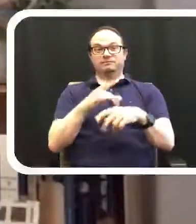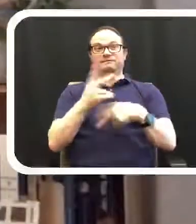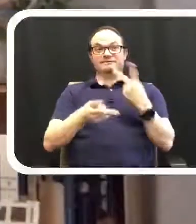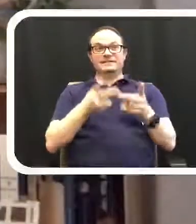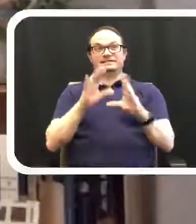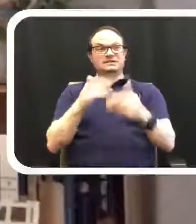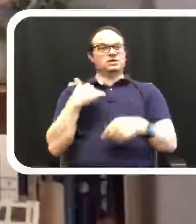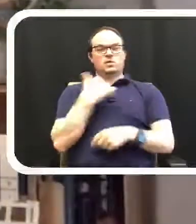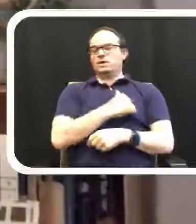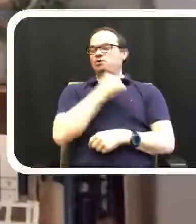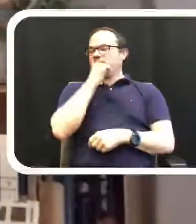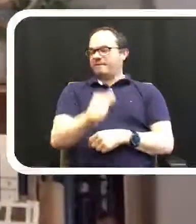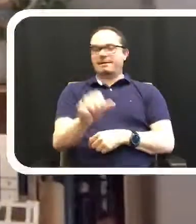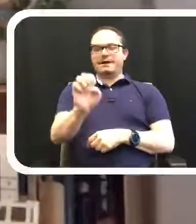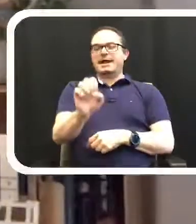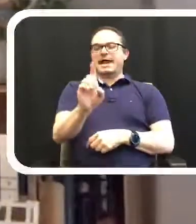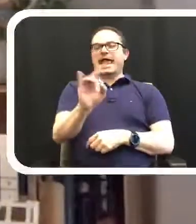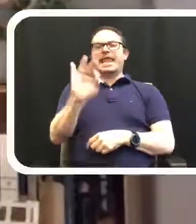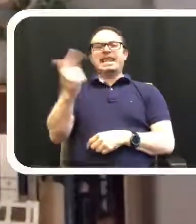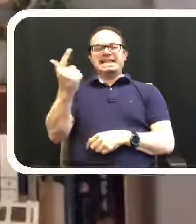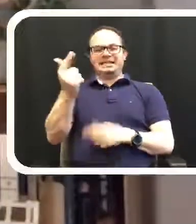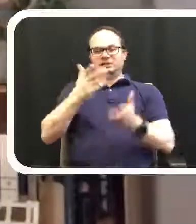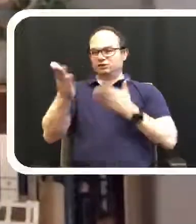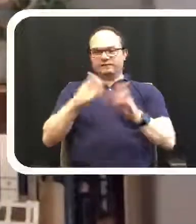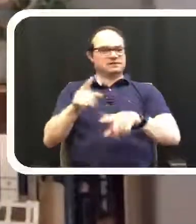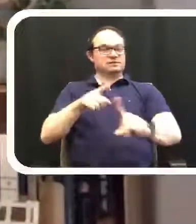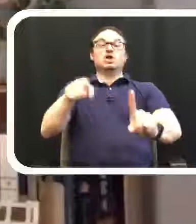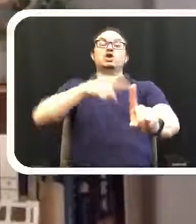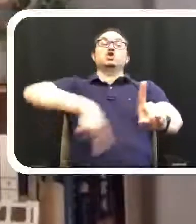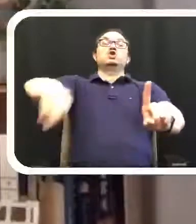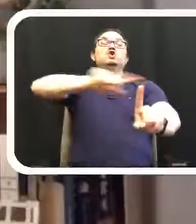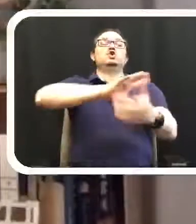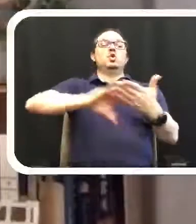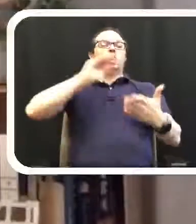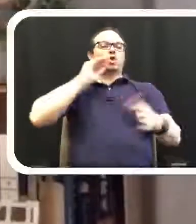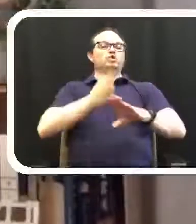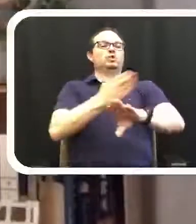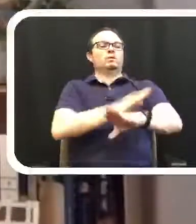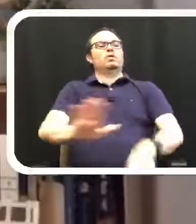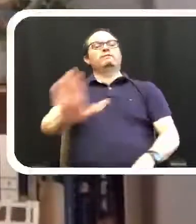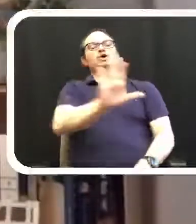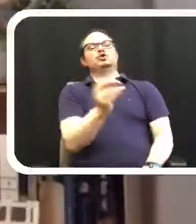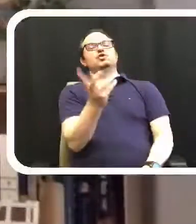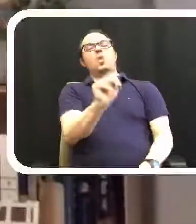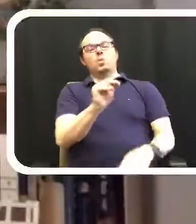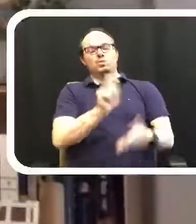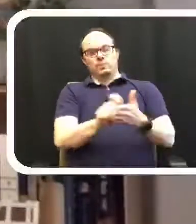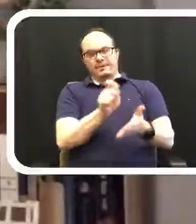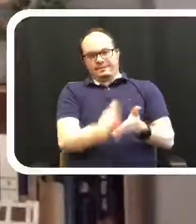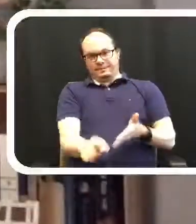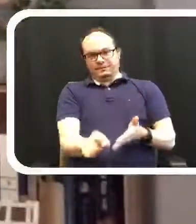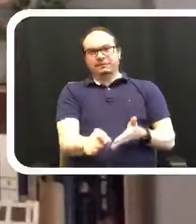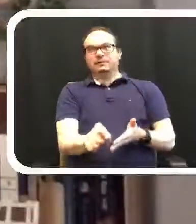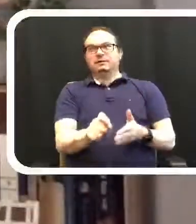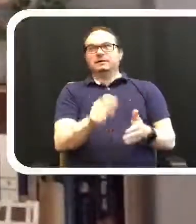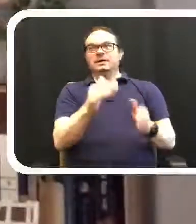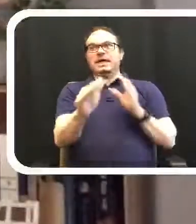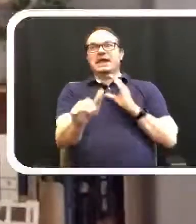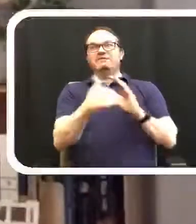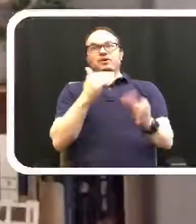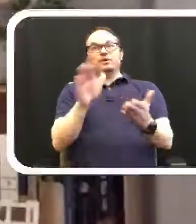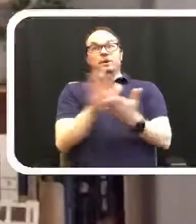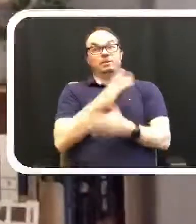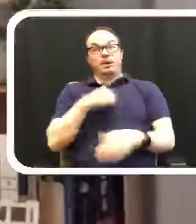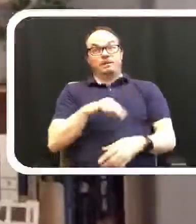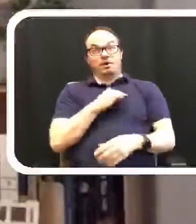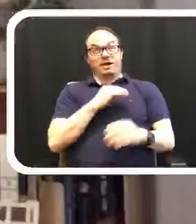an editing service. We want to help you learn how to improve your own writing. If you just email your paper to us